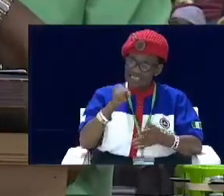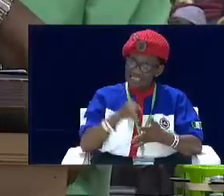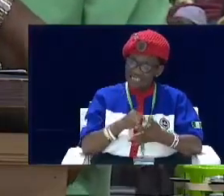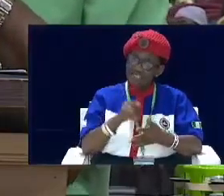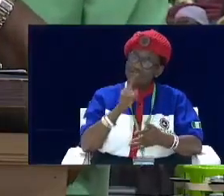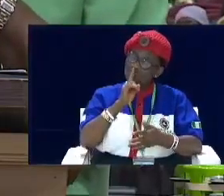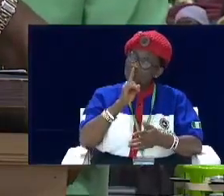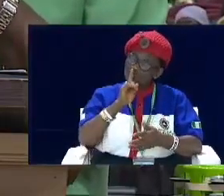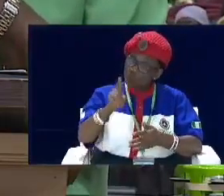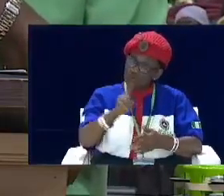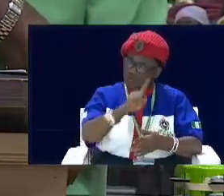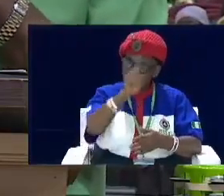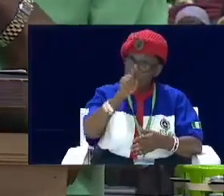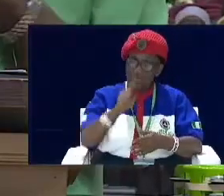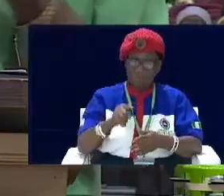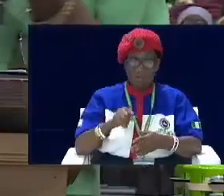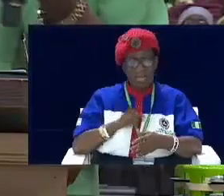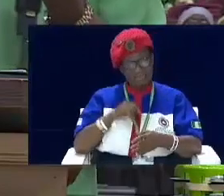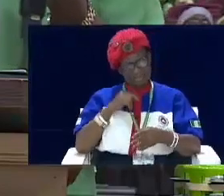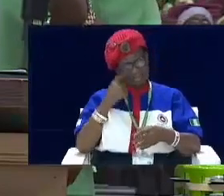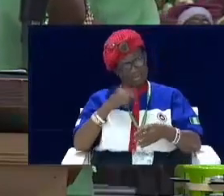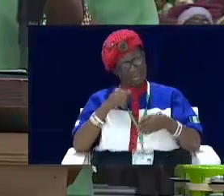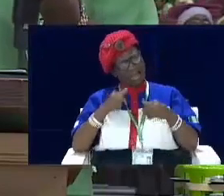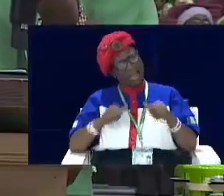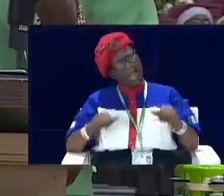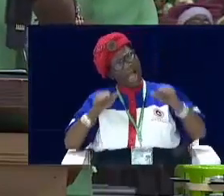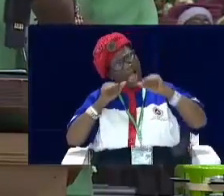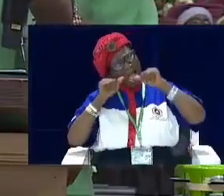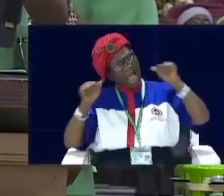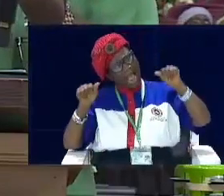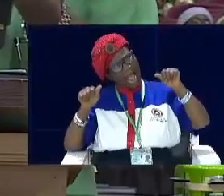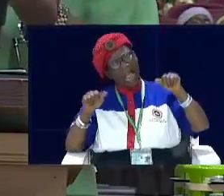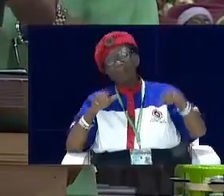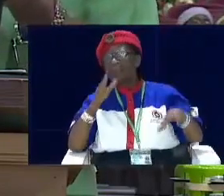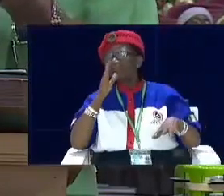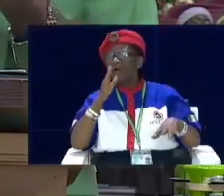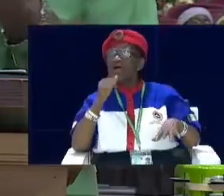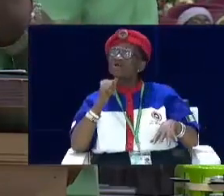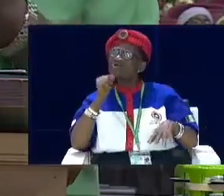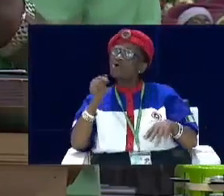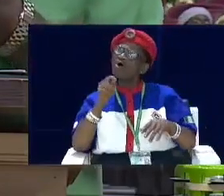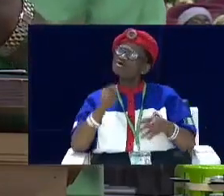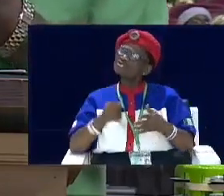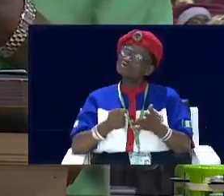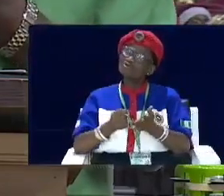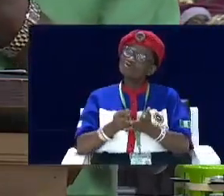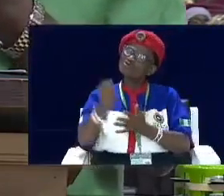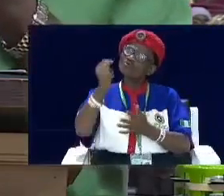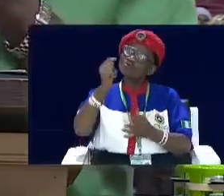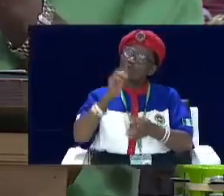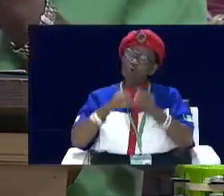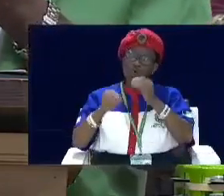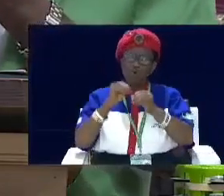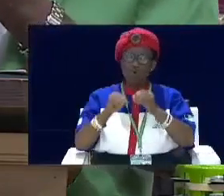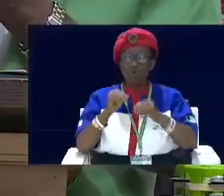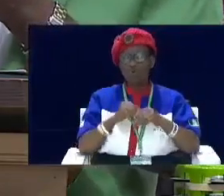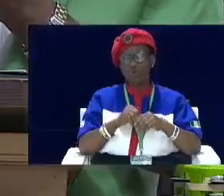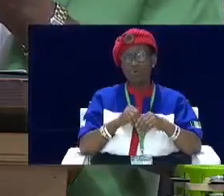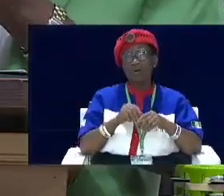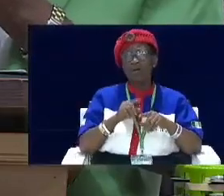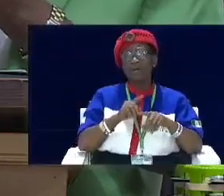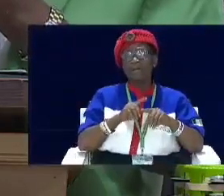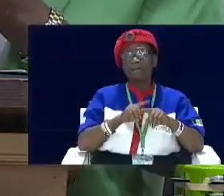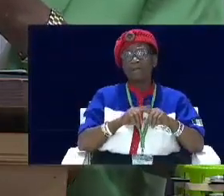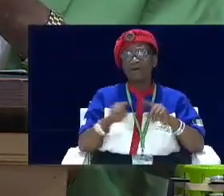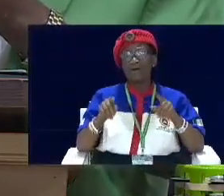Ah. Money, ha. Mama, it's not you, oh. Yeah, you call, oh. Rara, Kamari, yeah, you call. And as God lives.